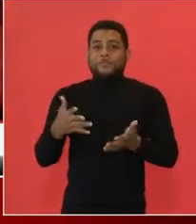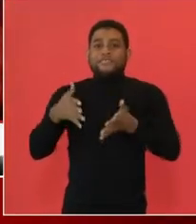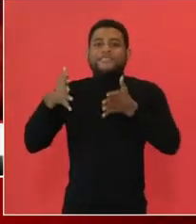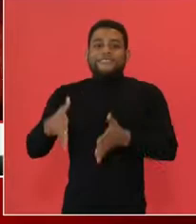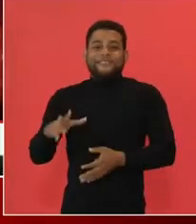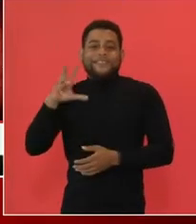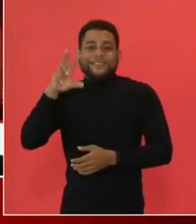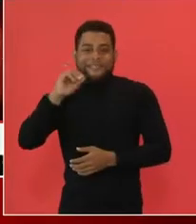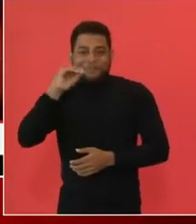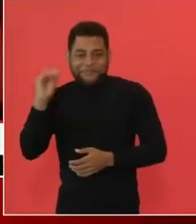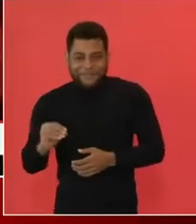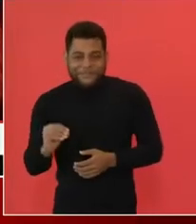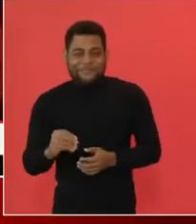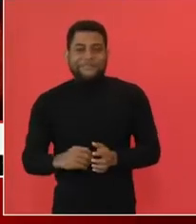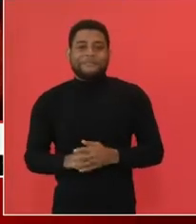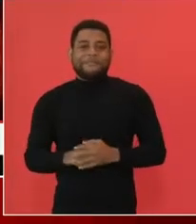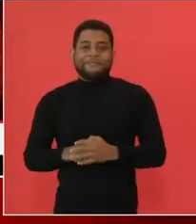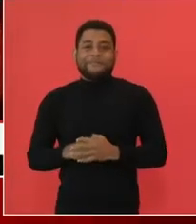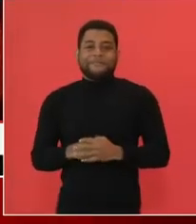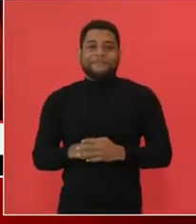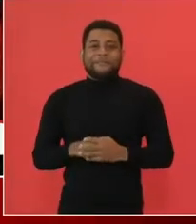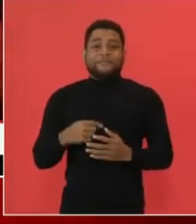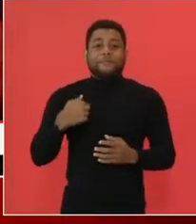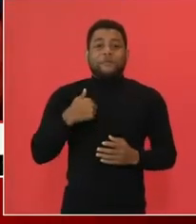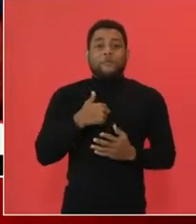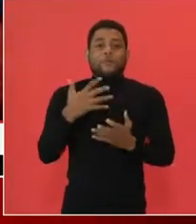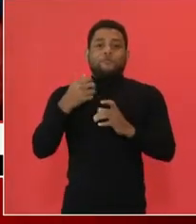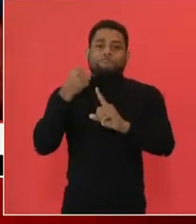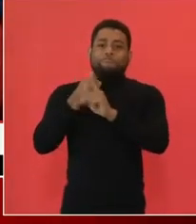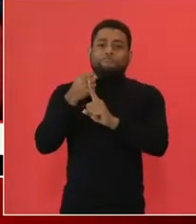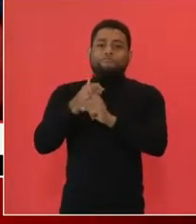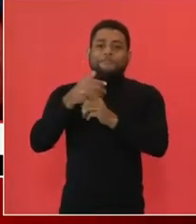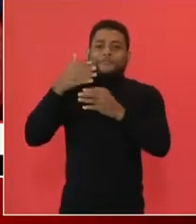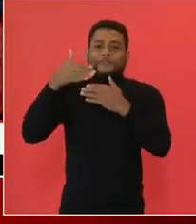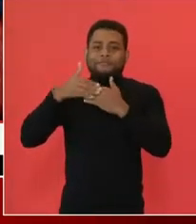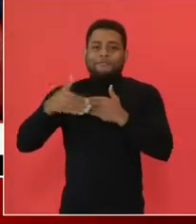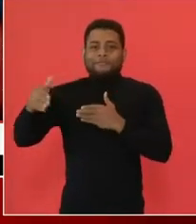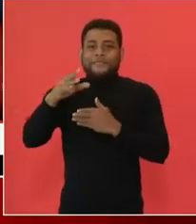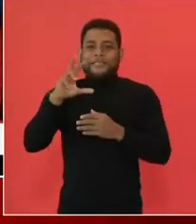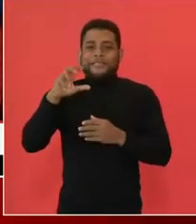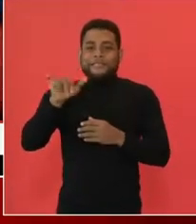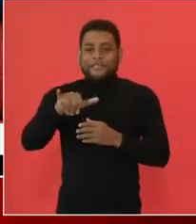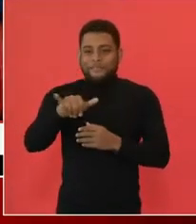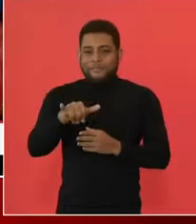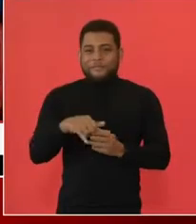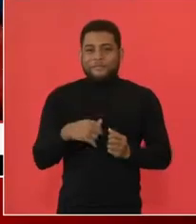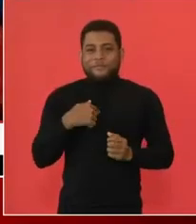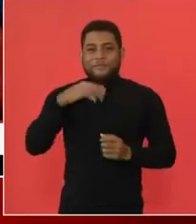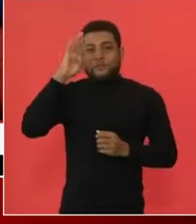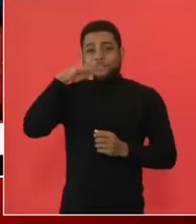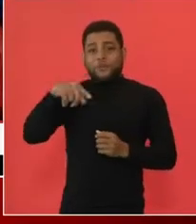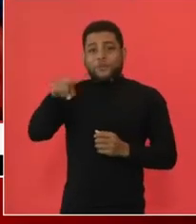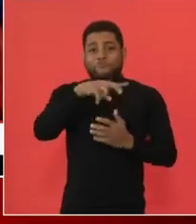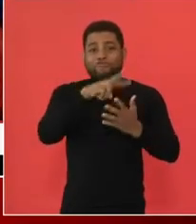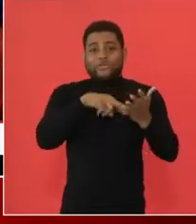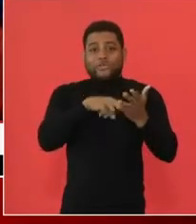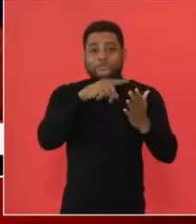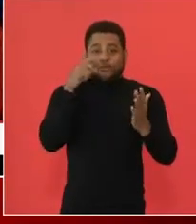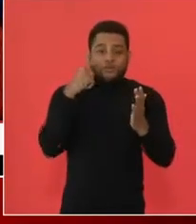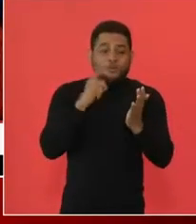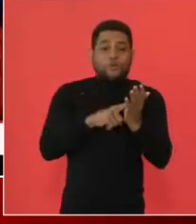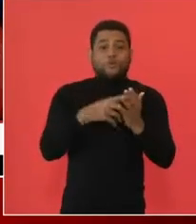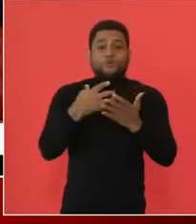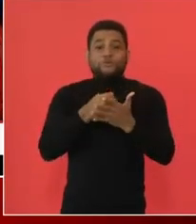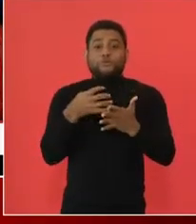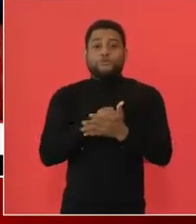want to hit those people too, because as you're reading on the news, all of the information about variants and the like, that we've done